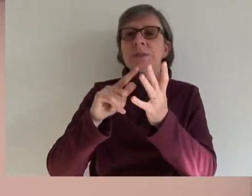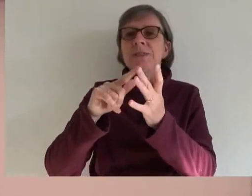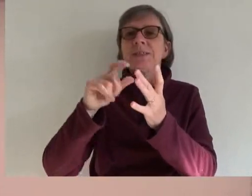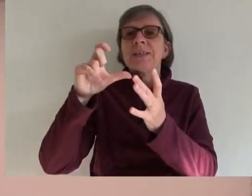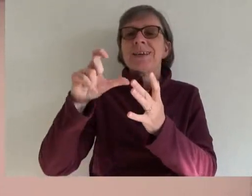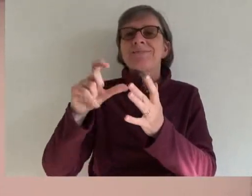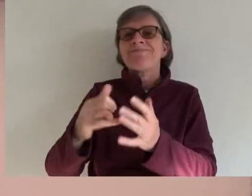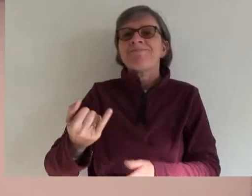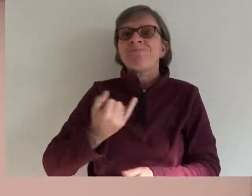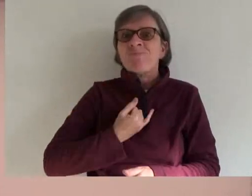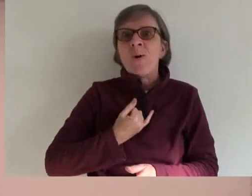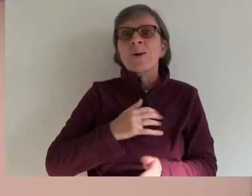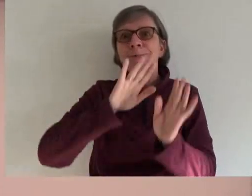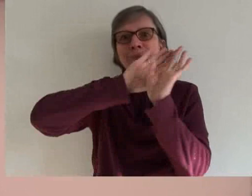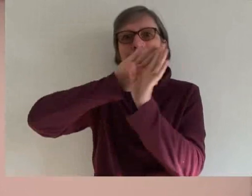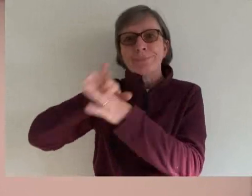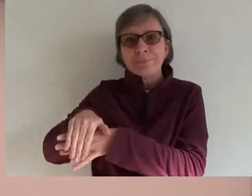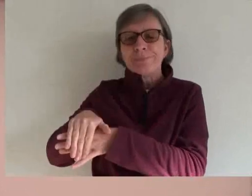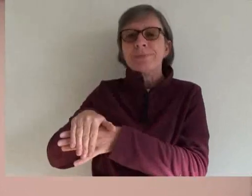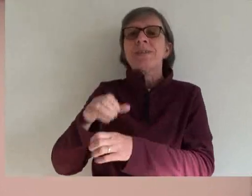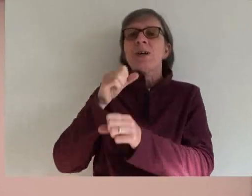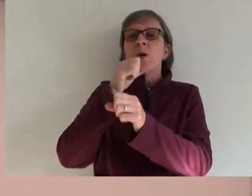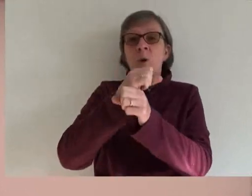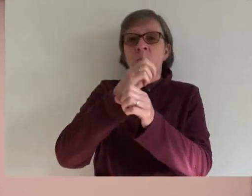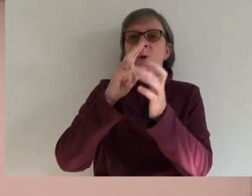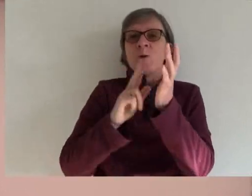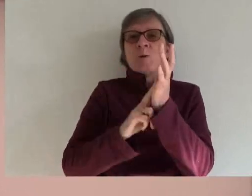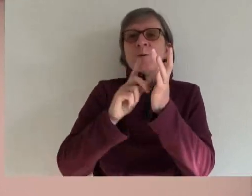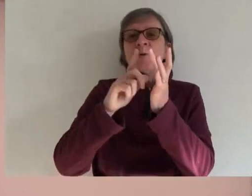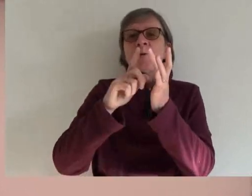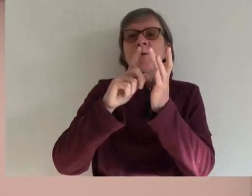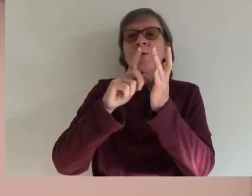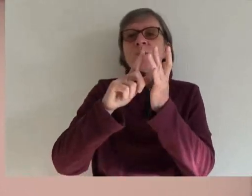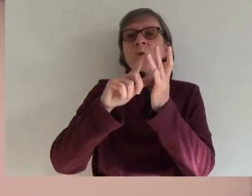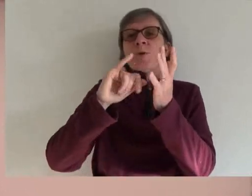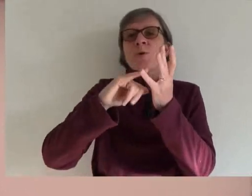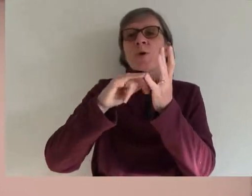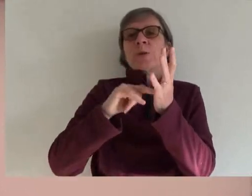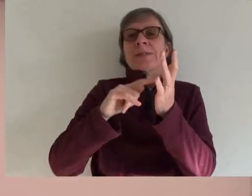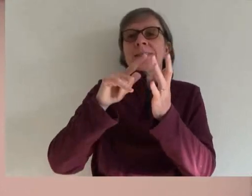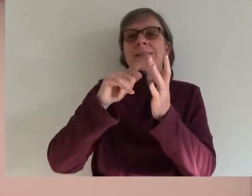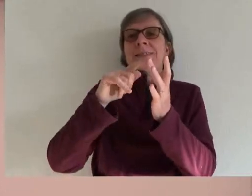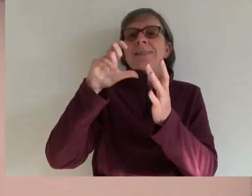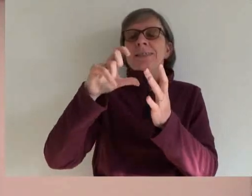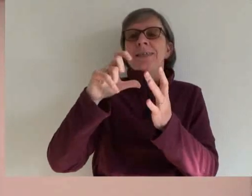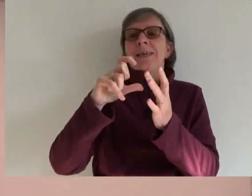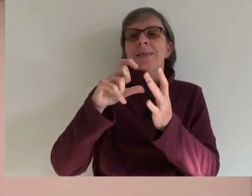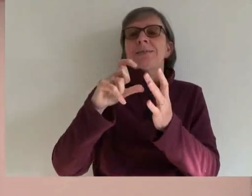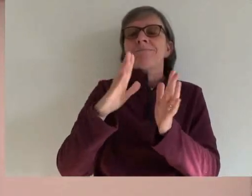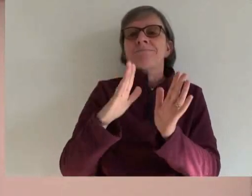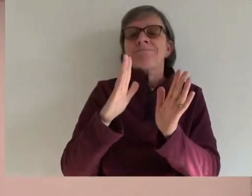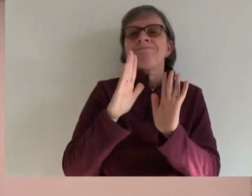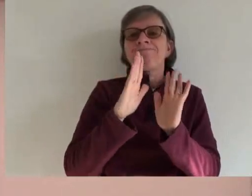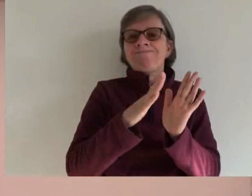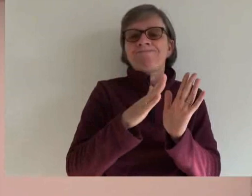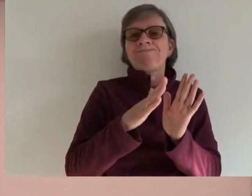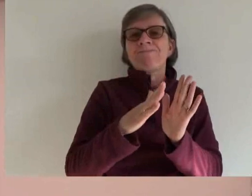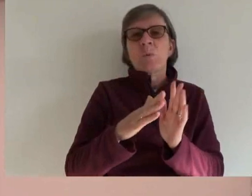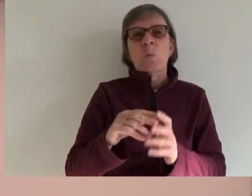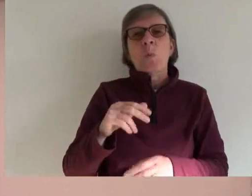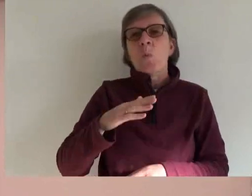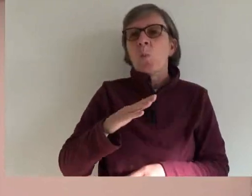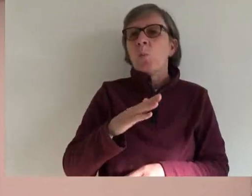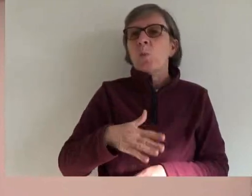the agnostics. But hopefully I'm not going to mention that word too many times this morning, so we won't get too